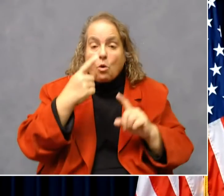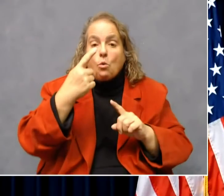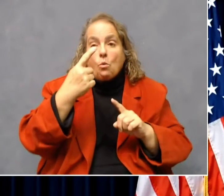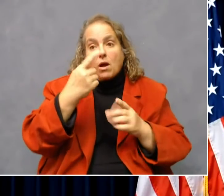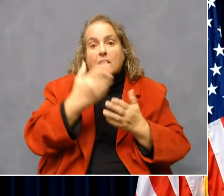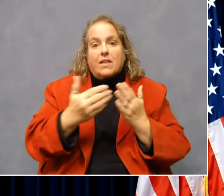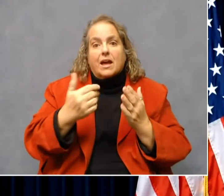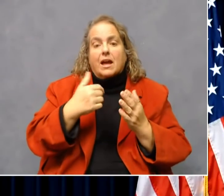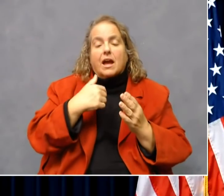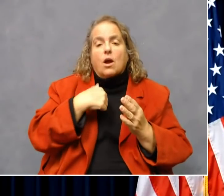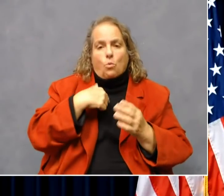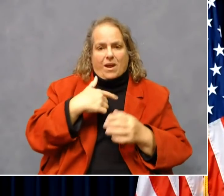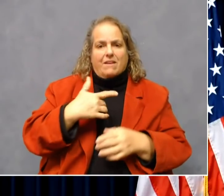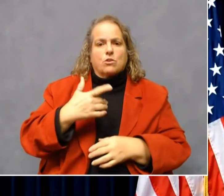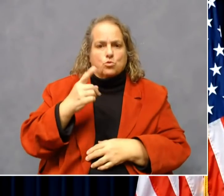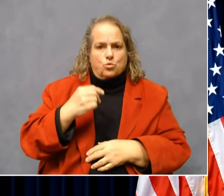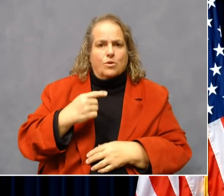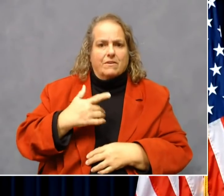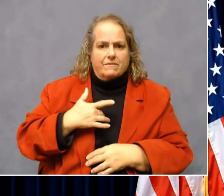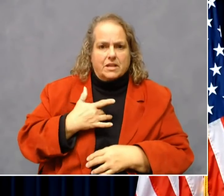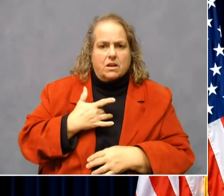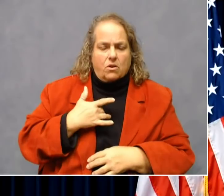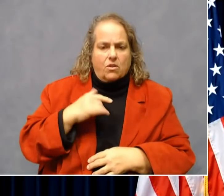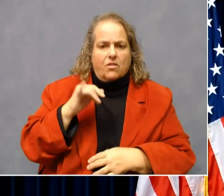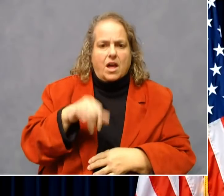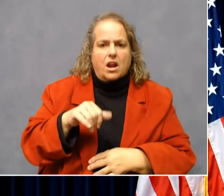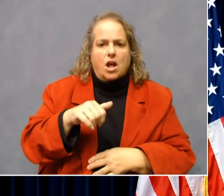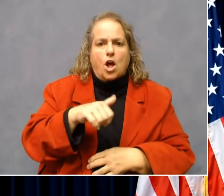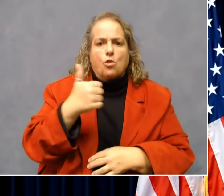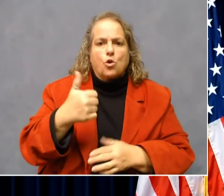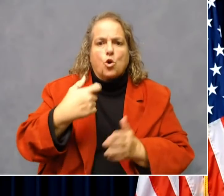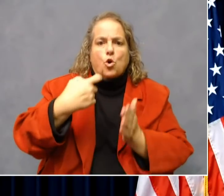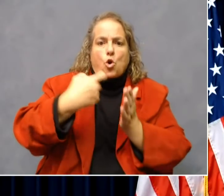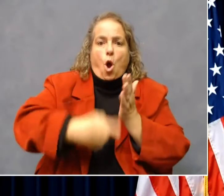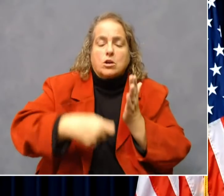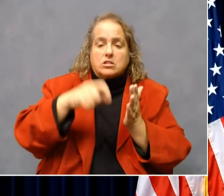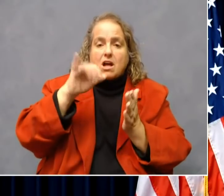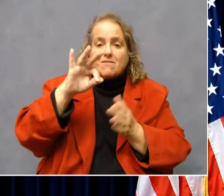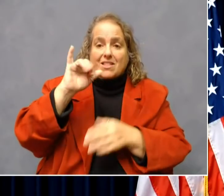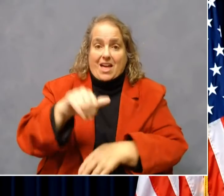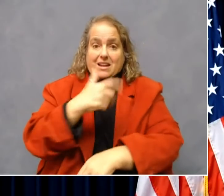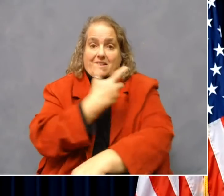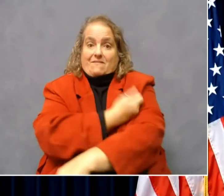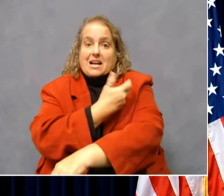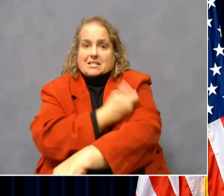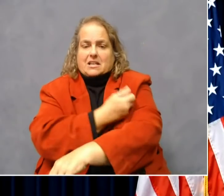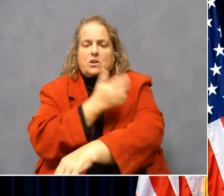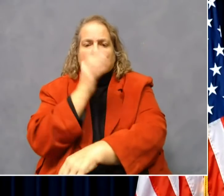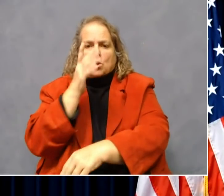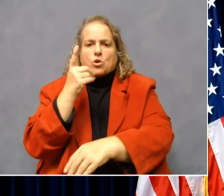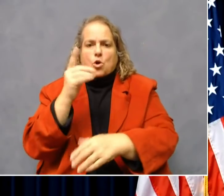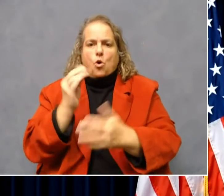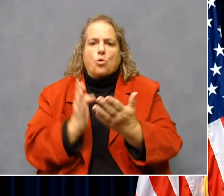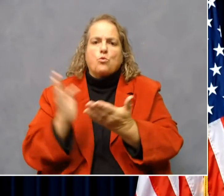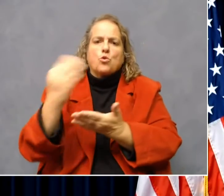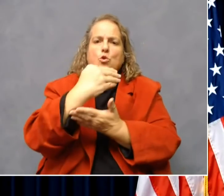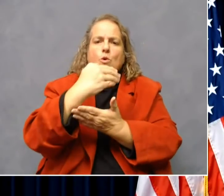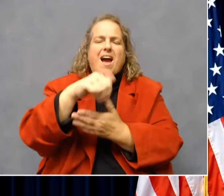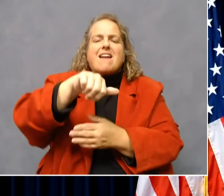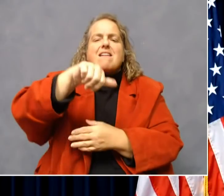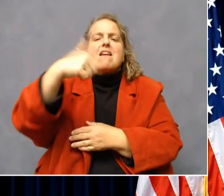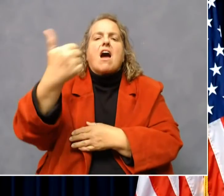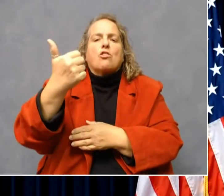believe that other costs of the vaccine can go through the Stafford Act, which means we'd have to provide